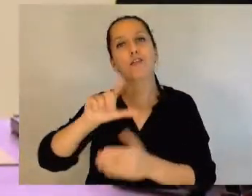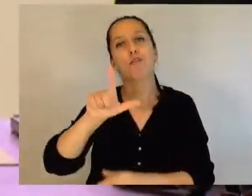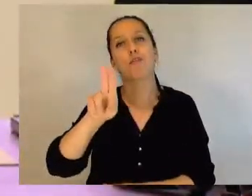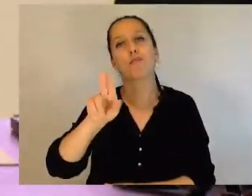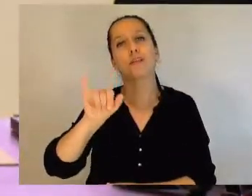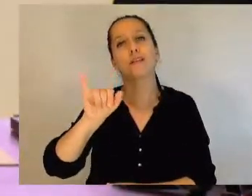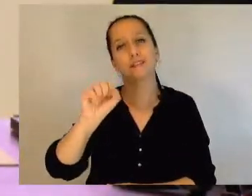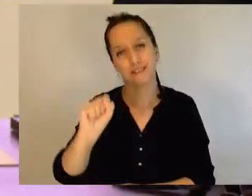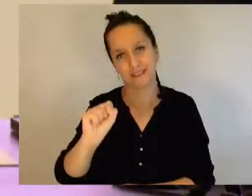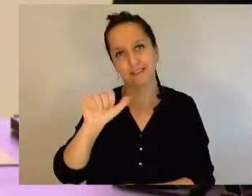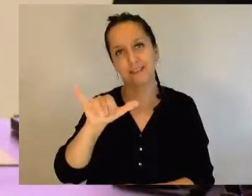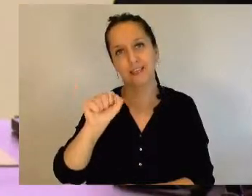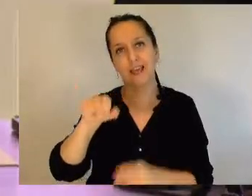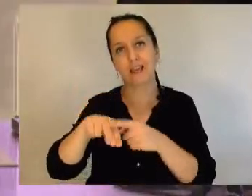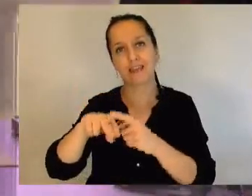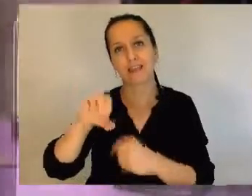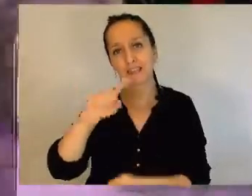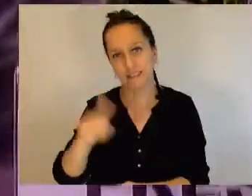of ECLAC.